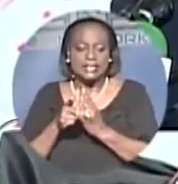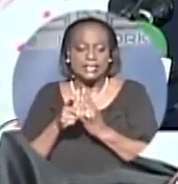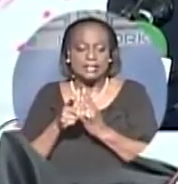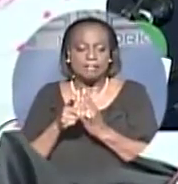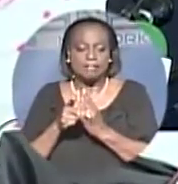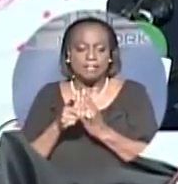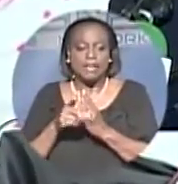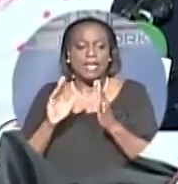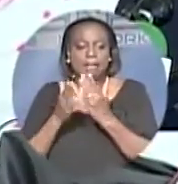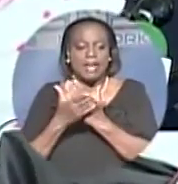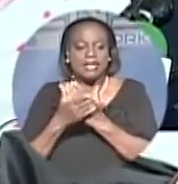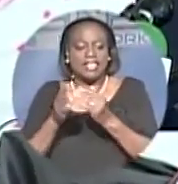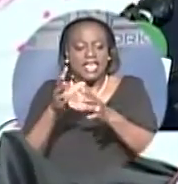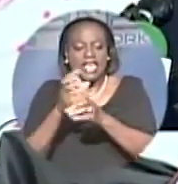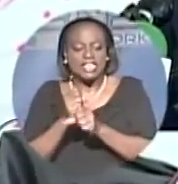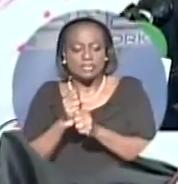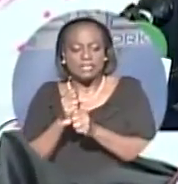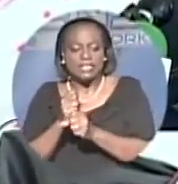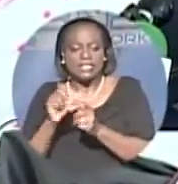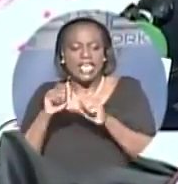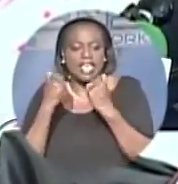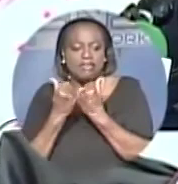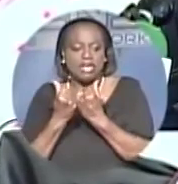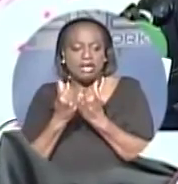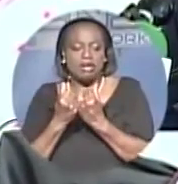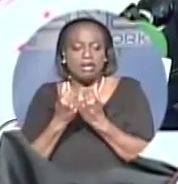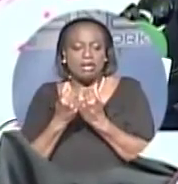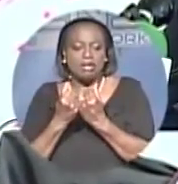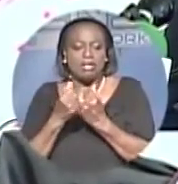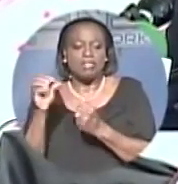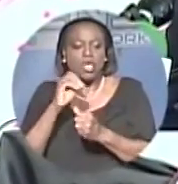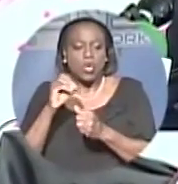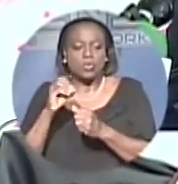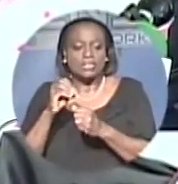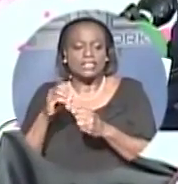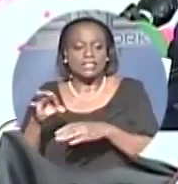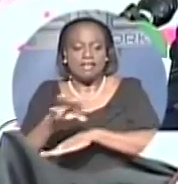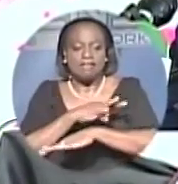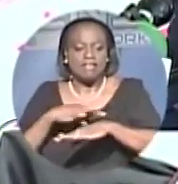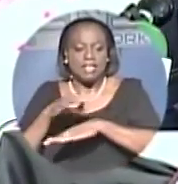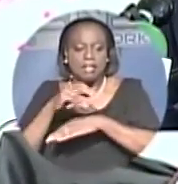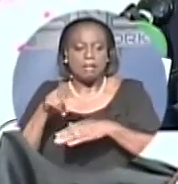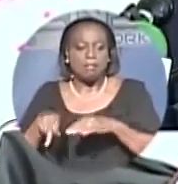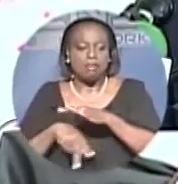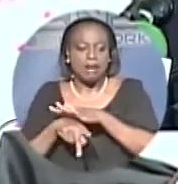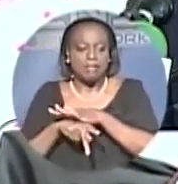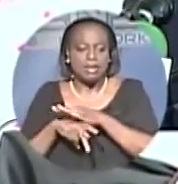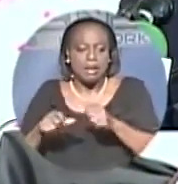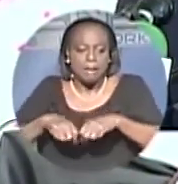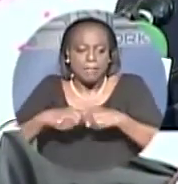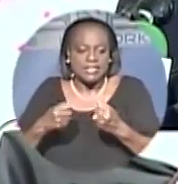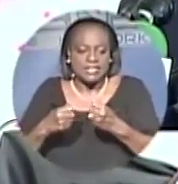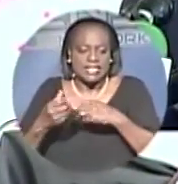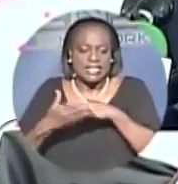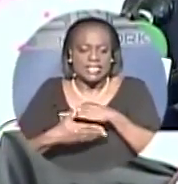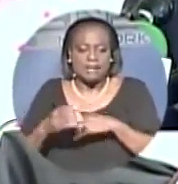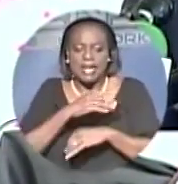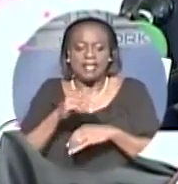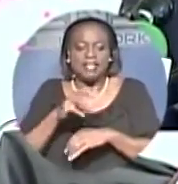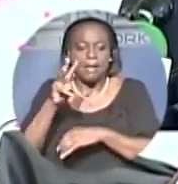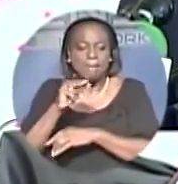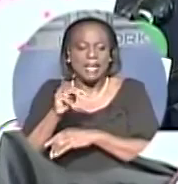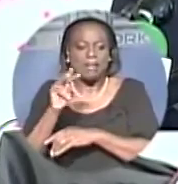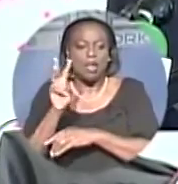of the catchment area, presumably of the Oaksfield Primary, which is bursting at the seams, and or the Mabel